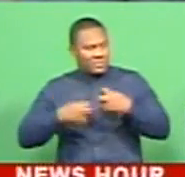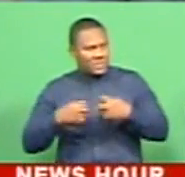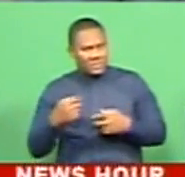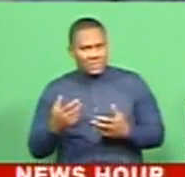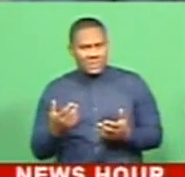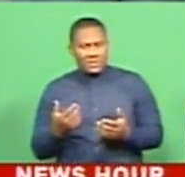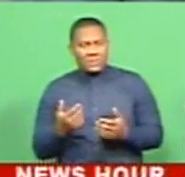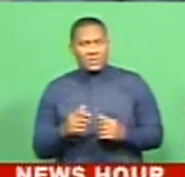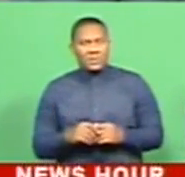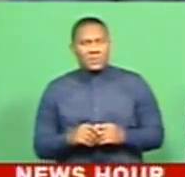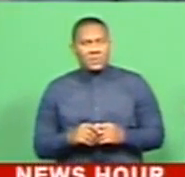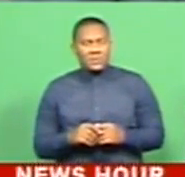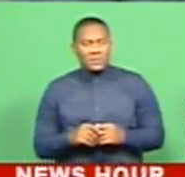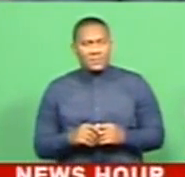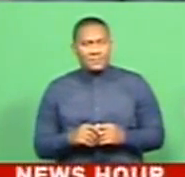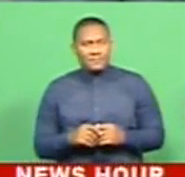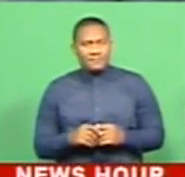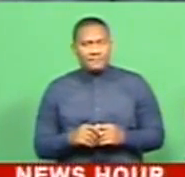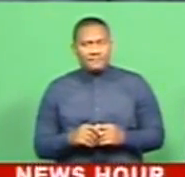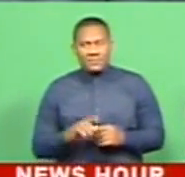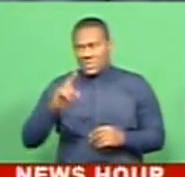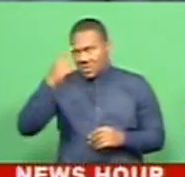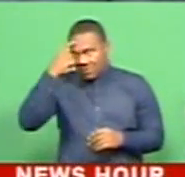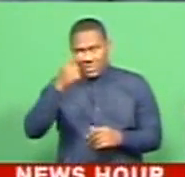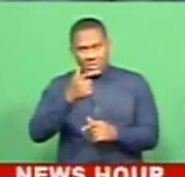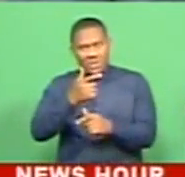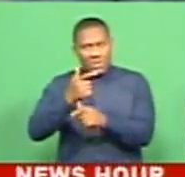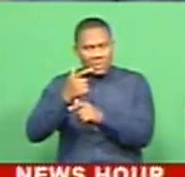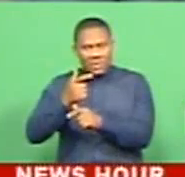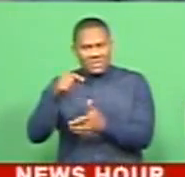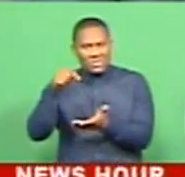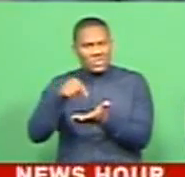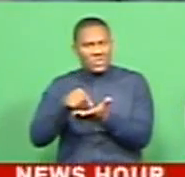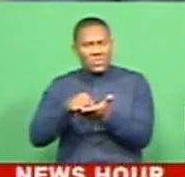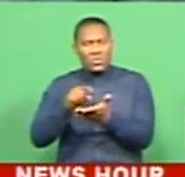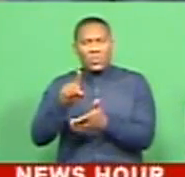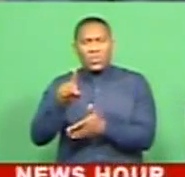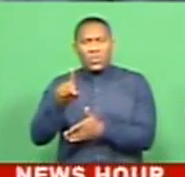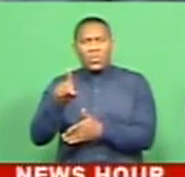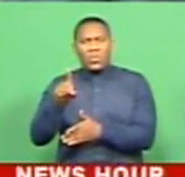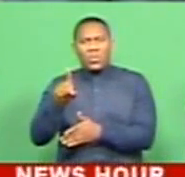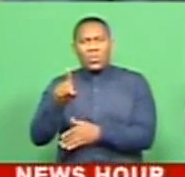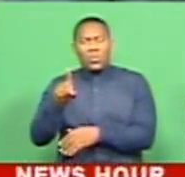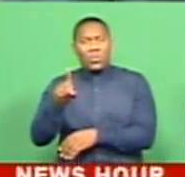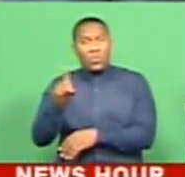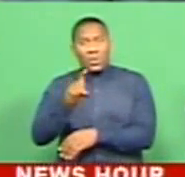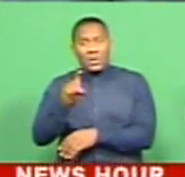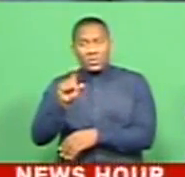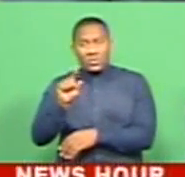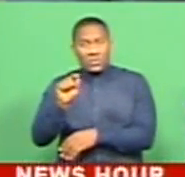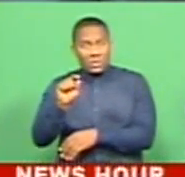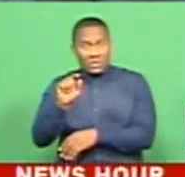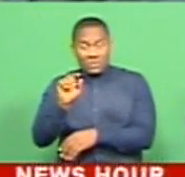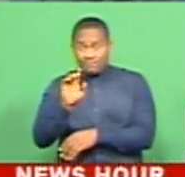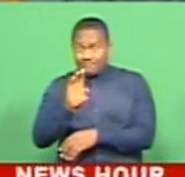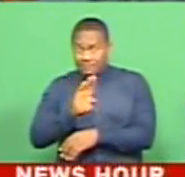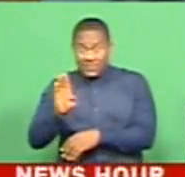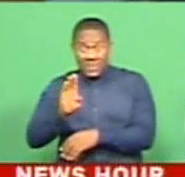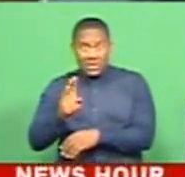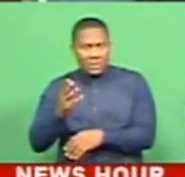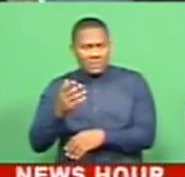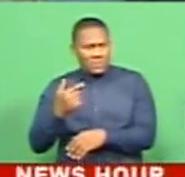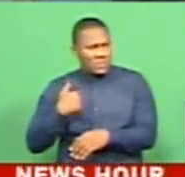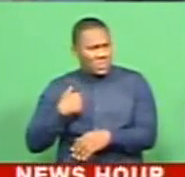debt, obviously at 120 billion. They created the impression as if the previous administration was wasteful. Yet